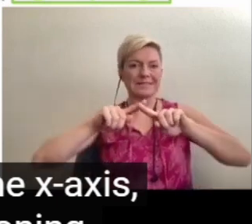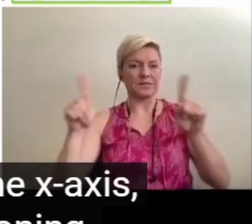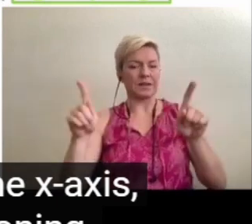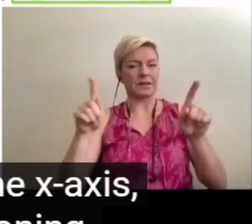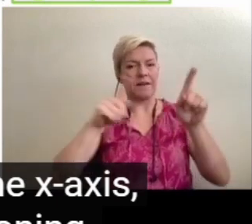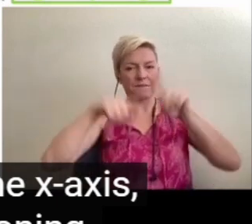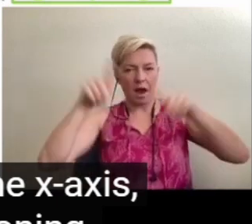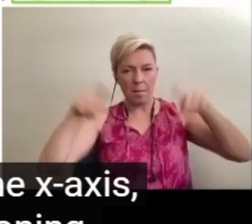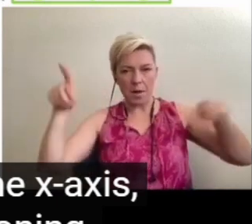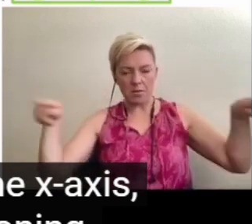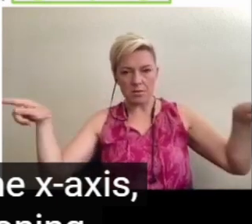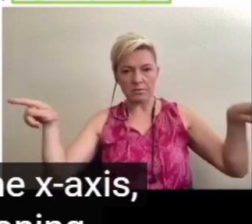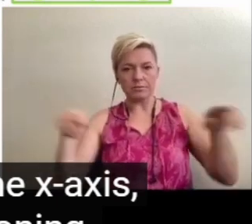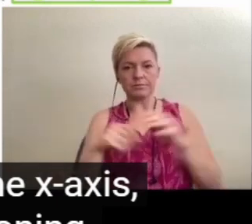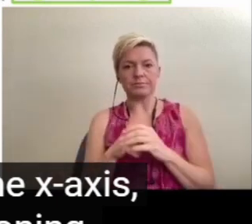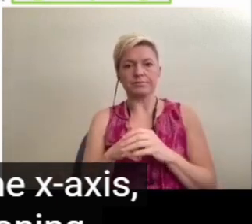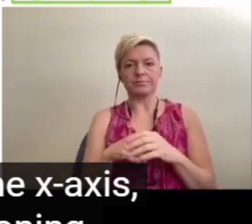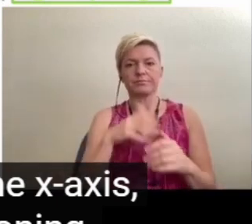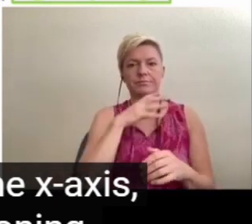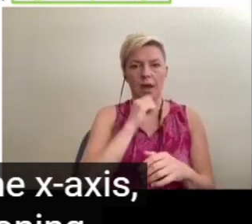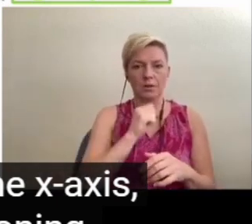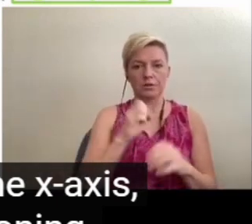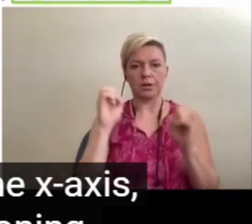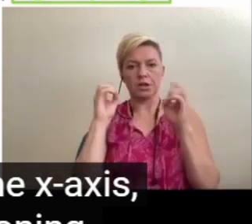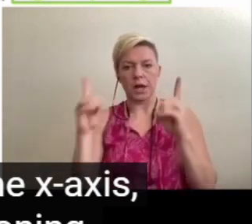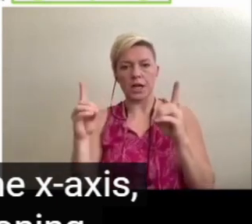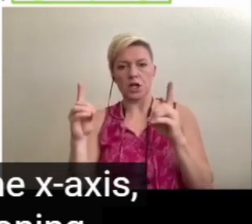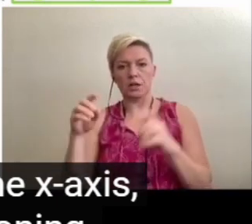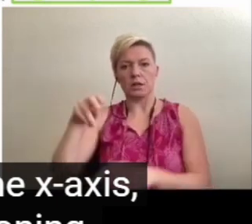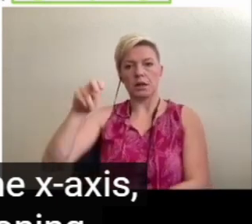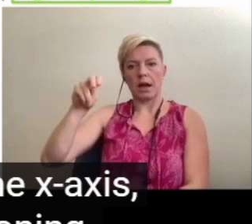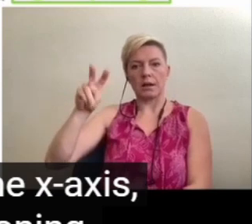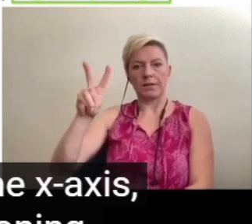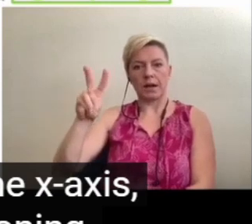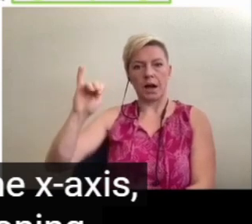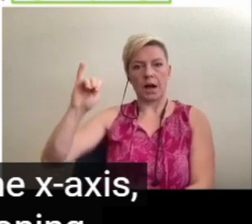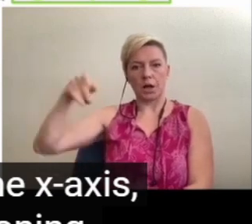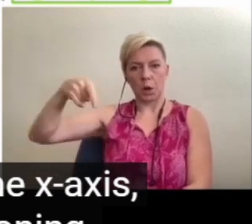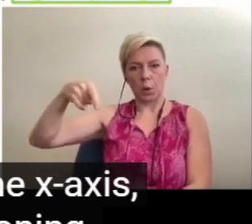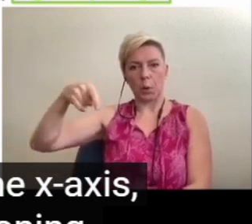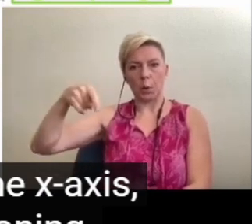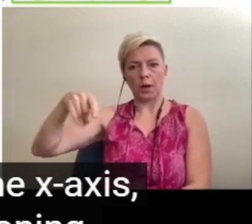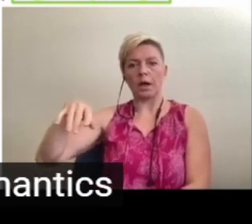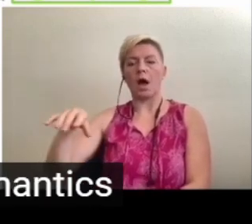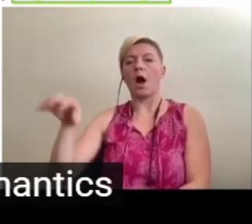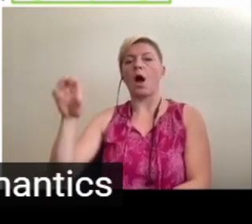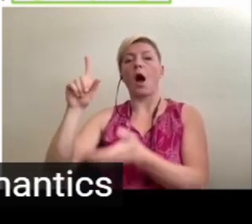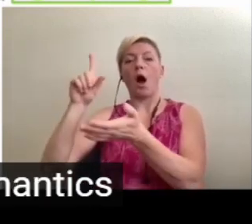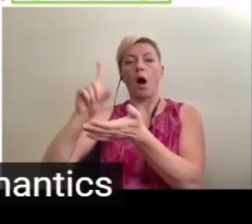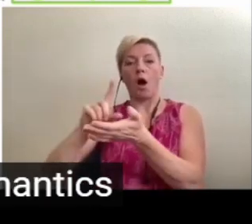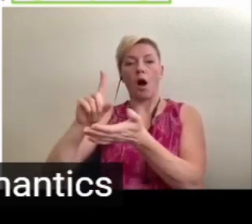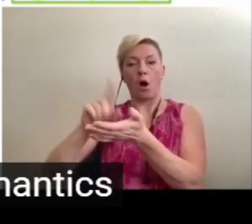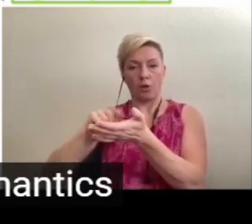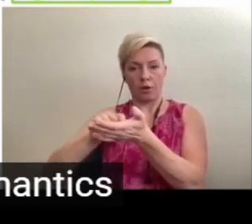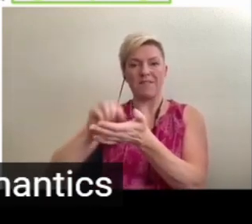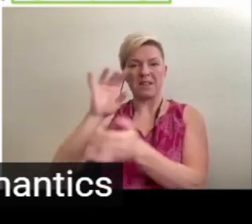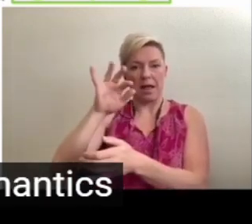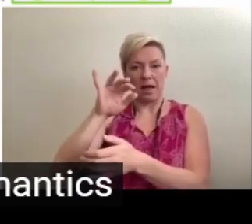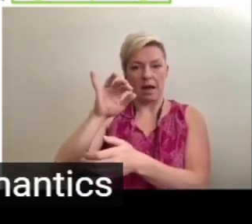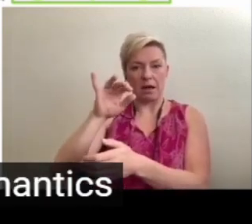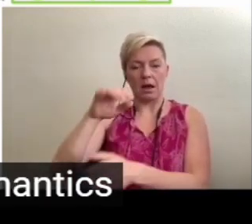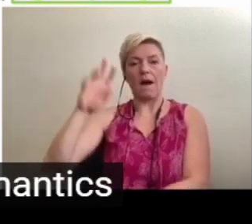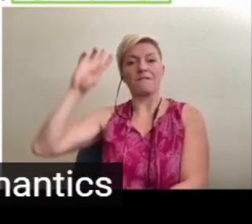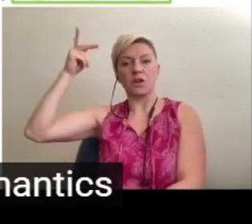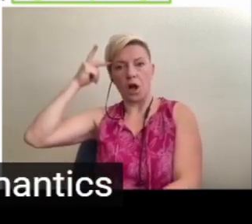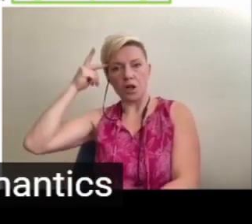the x-axis, like age, education, nonverbal reasoning, and orthography, phonology, and